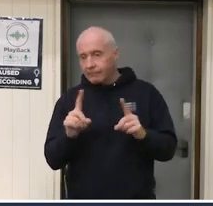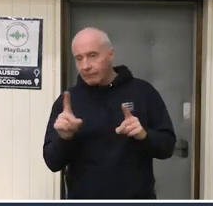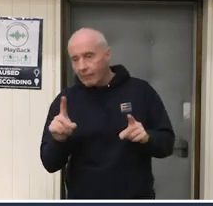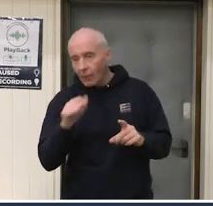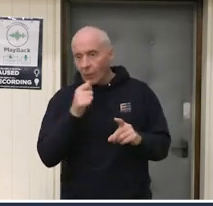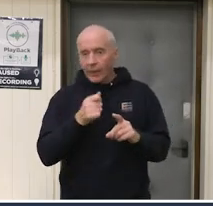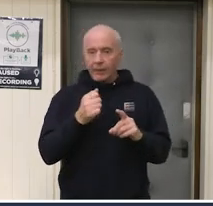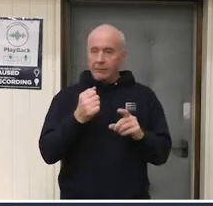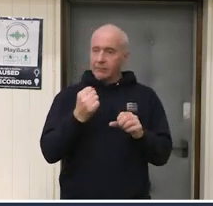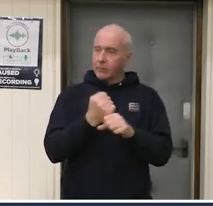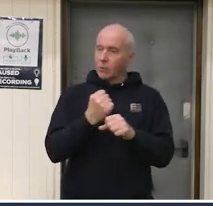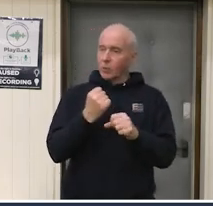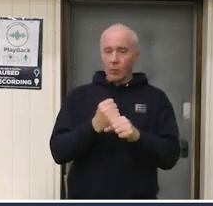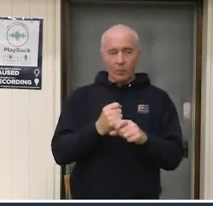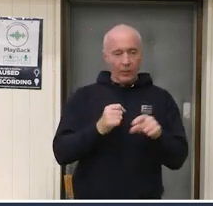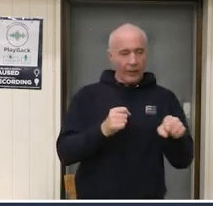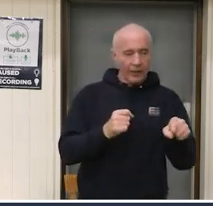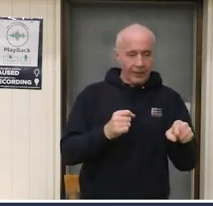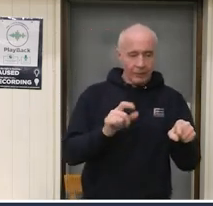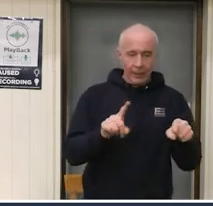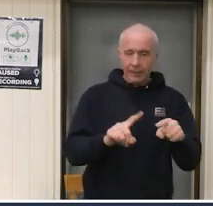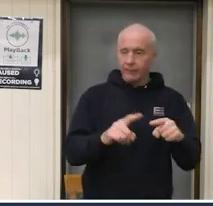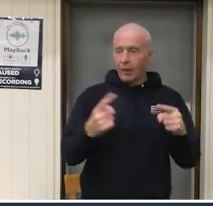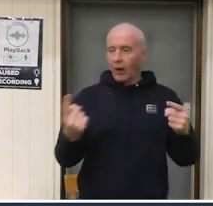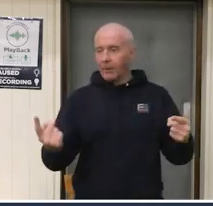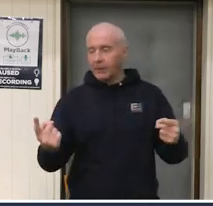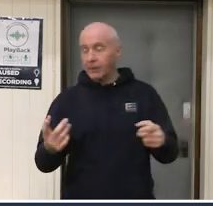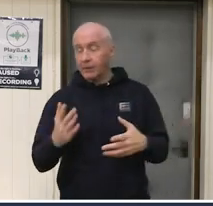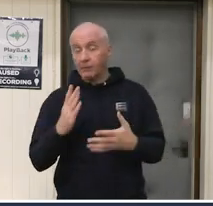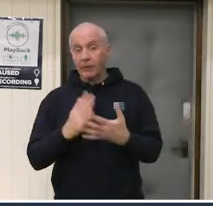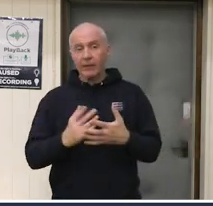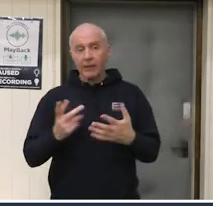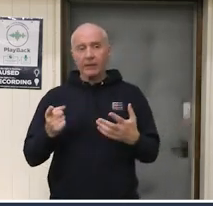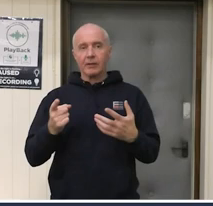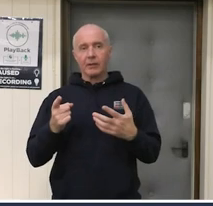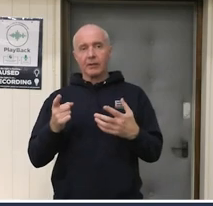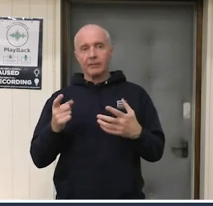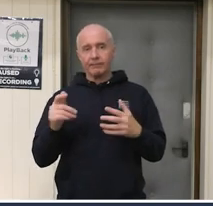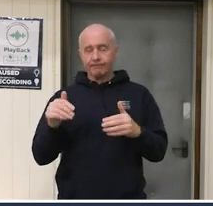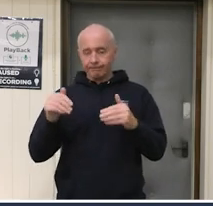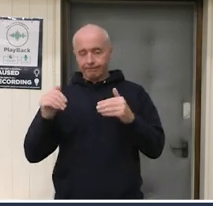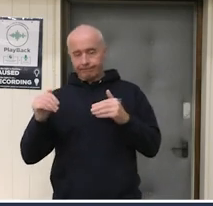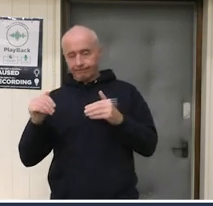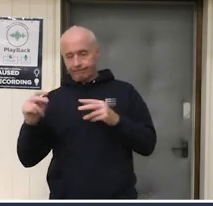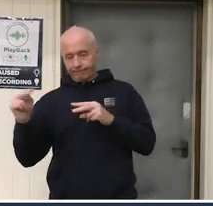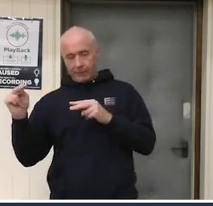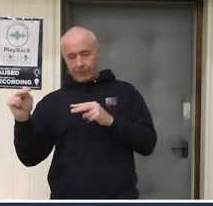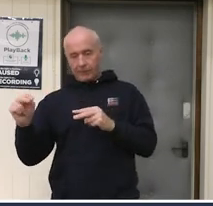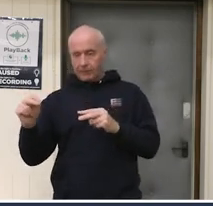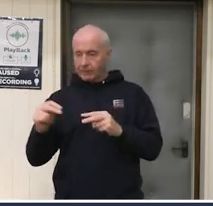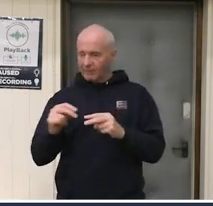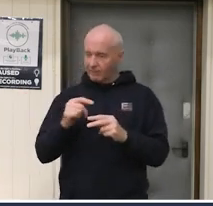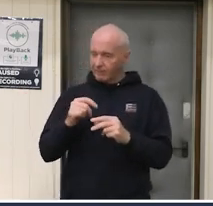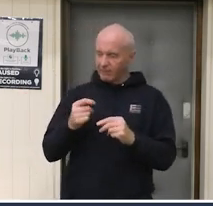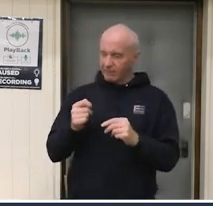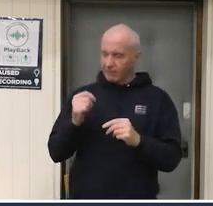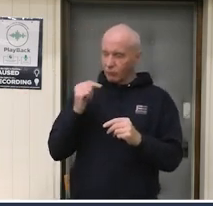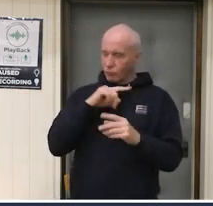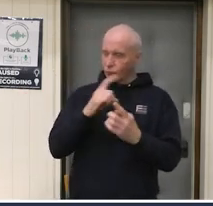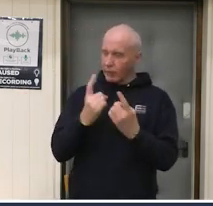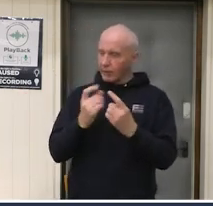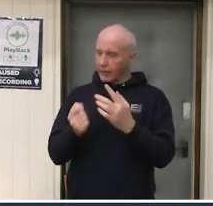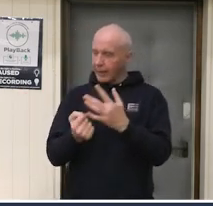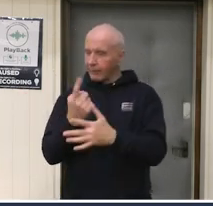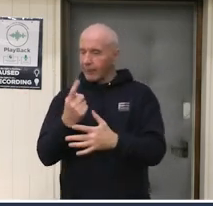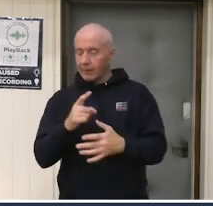will do basically the opposite. So it kind of, it's lots of instabilities. It's very subject to kind of weird happenings, let's say, which tend to make doing fusion